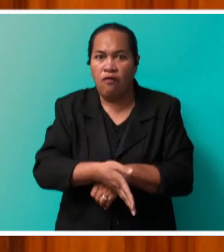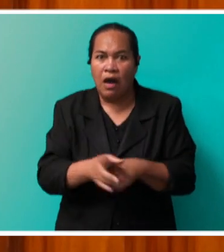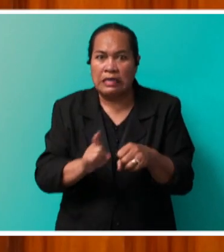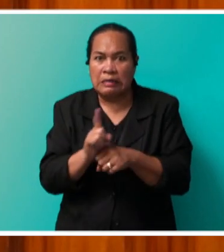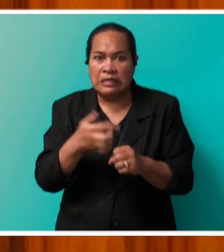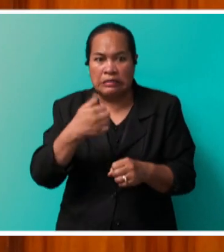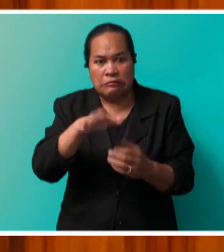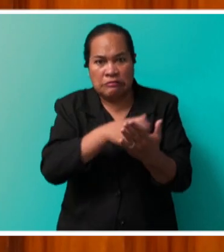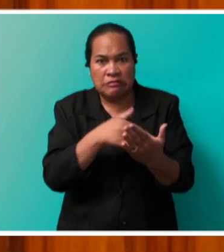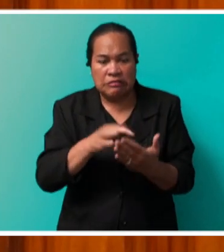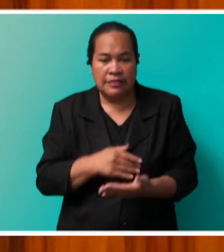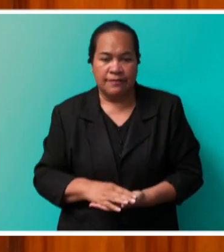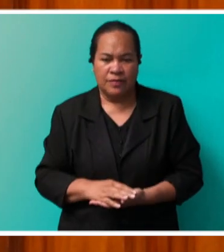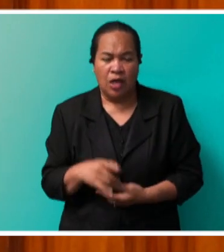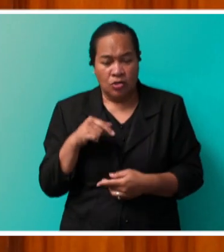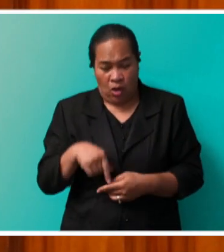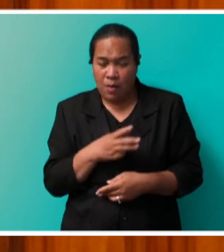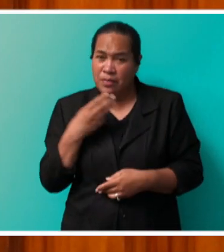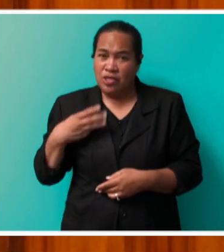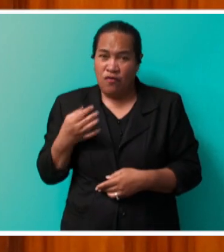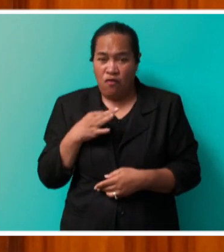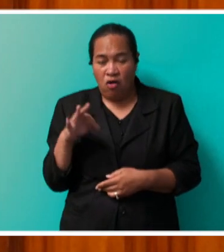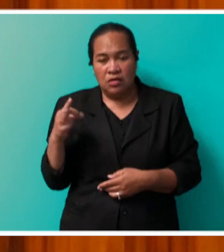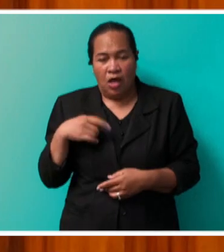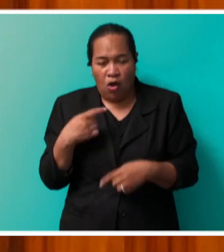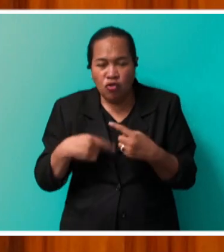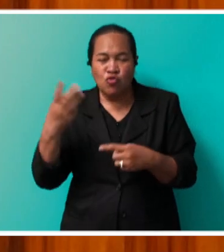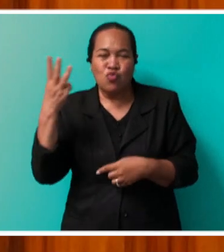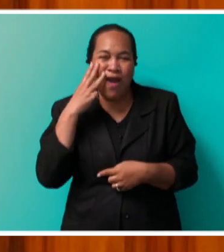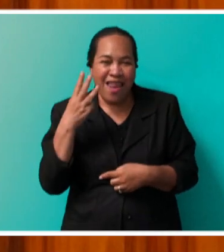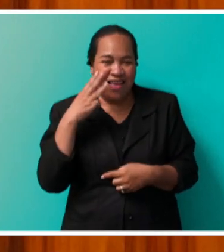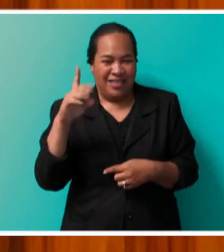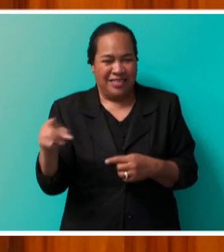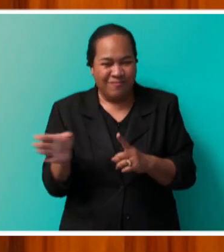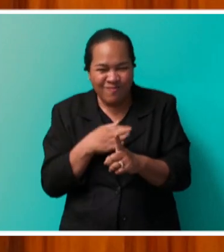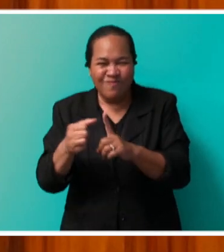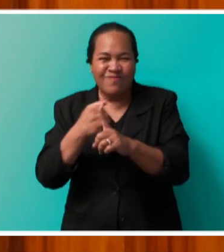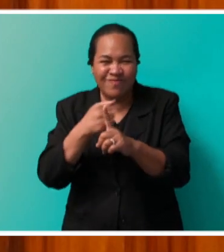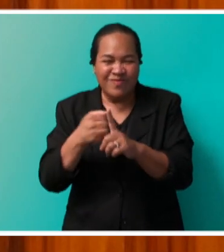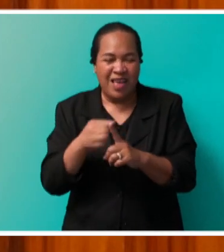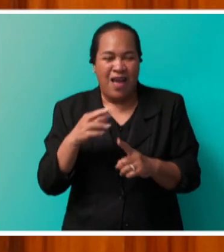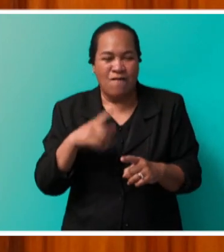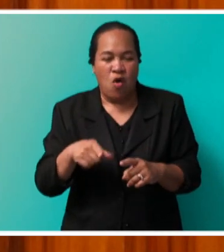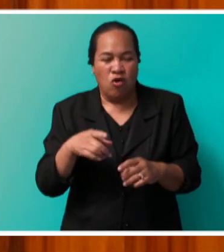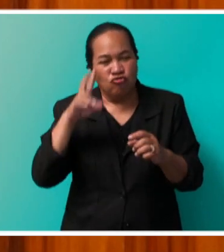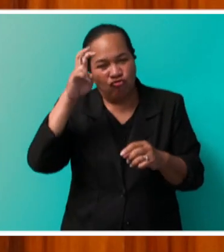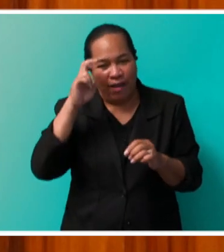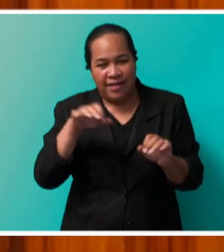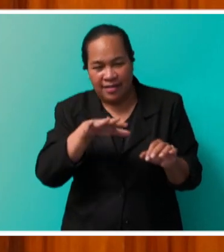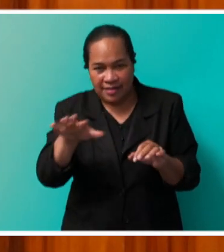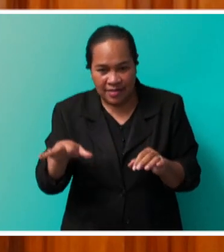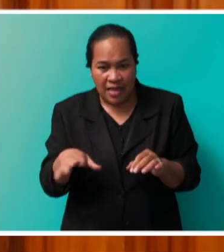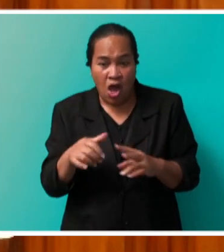working tirelessly over the years, carrying out awareness and training with timber retailers and hardware shops, and also using the